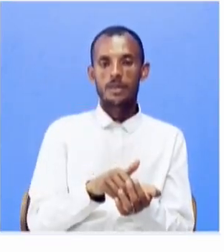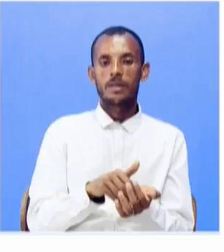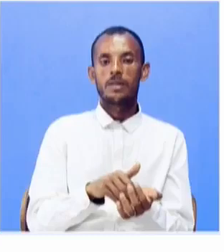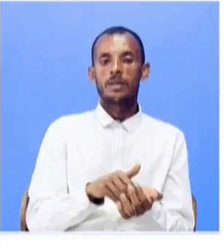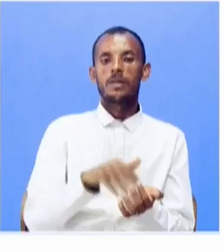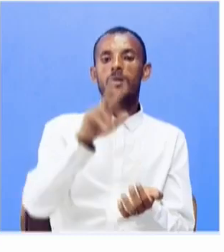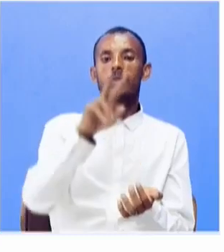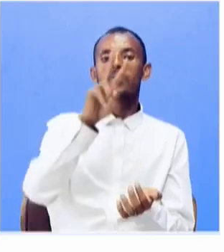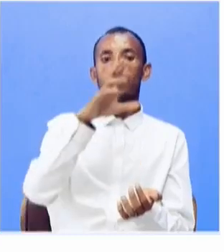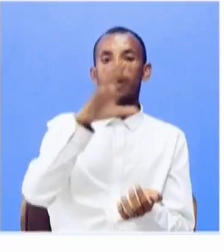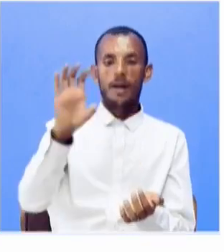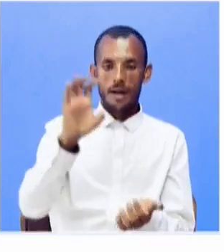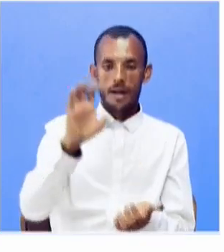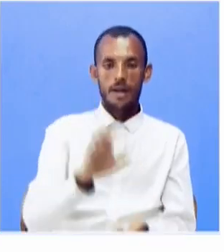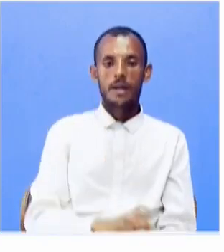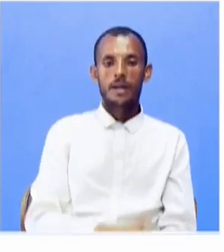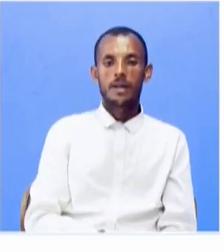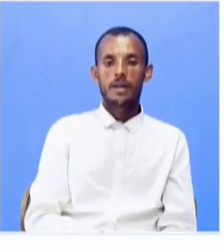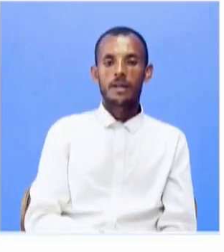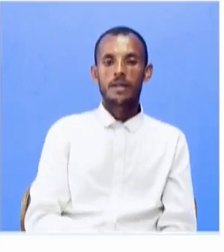3,200.